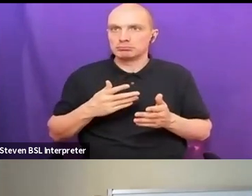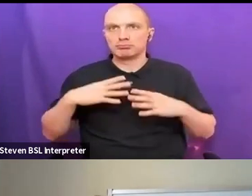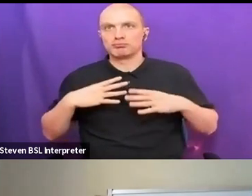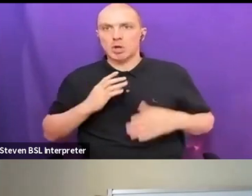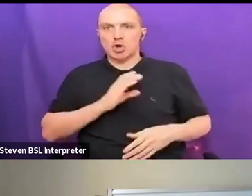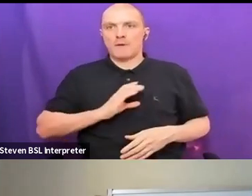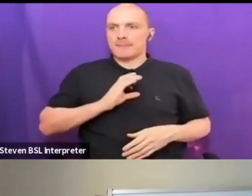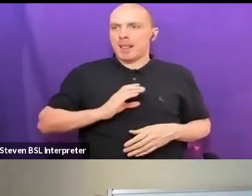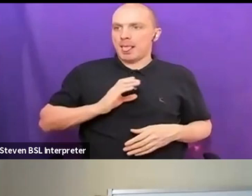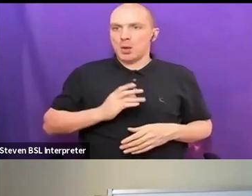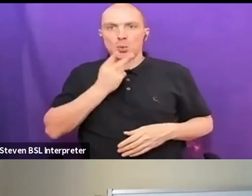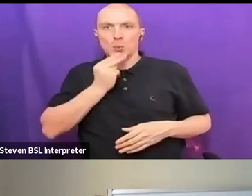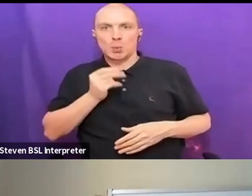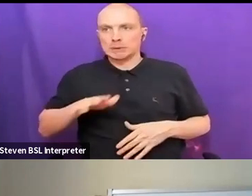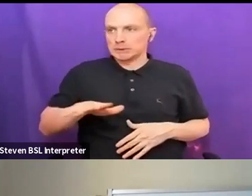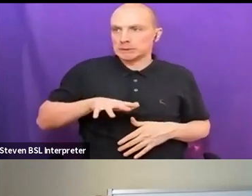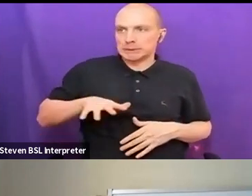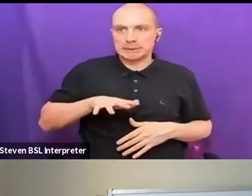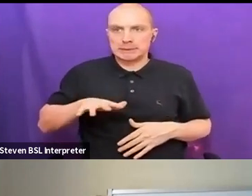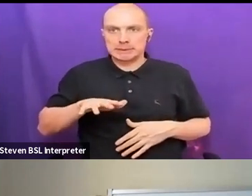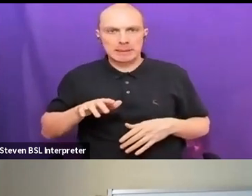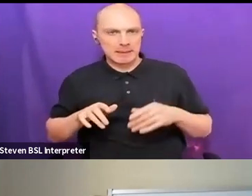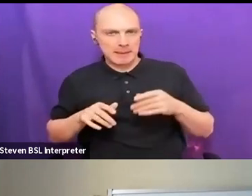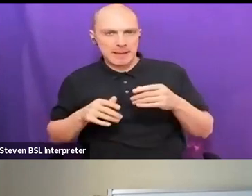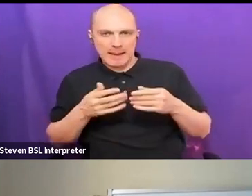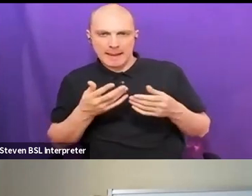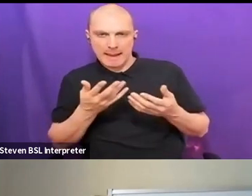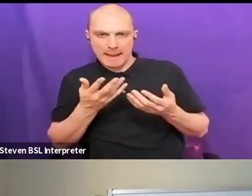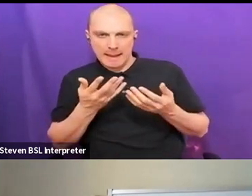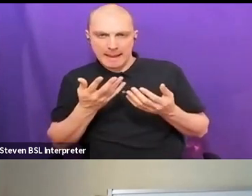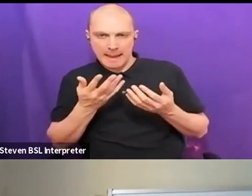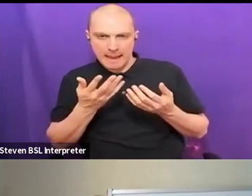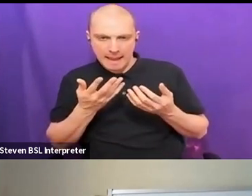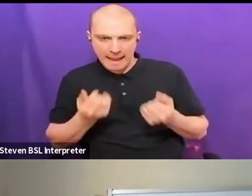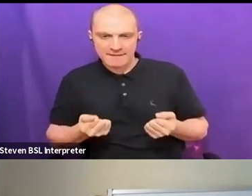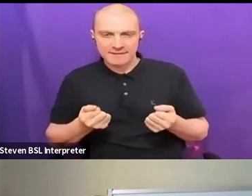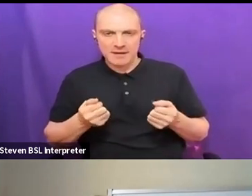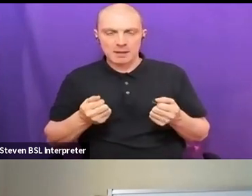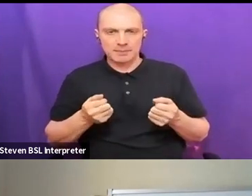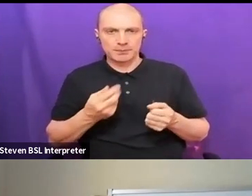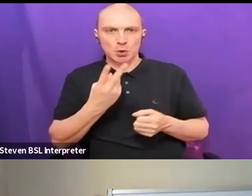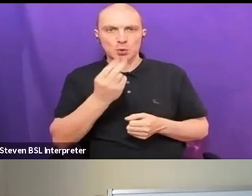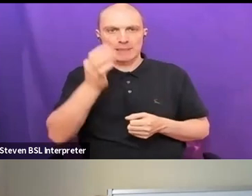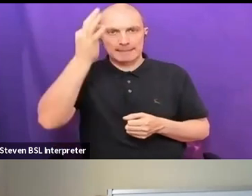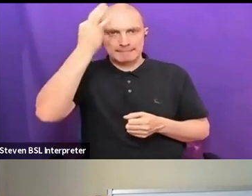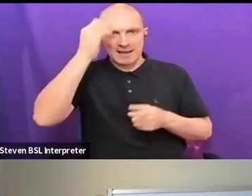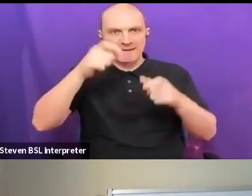Is there funding for small changes like that within the 20-minute neighbourhood framework, and who's responsible for it?